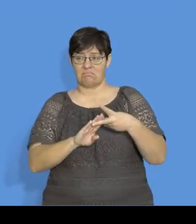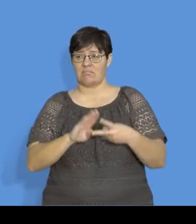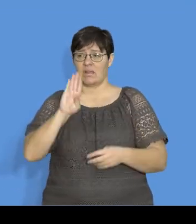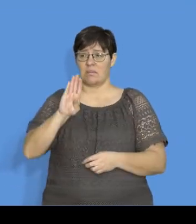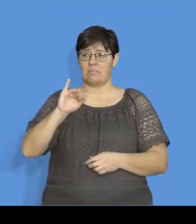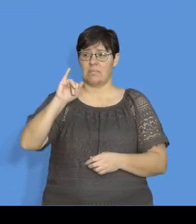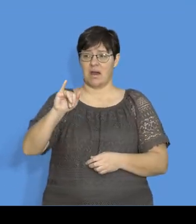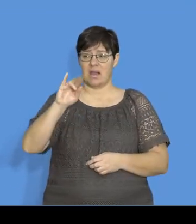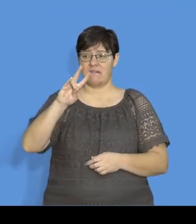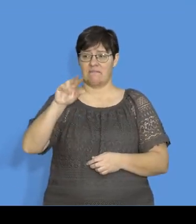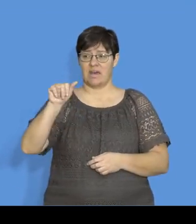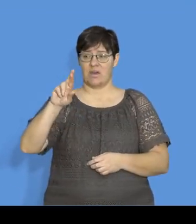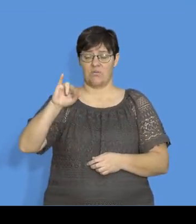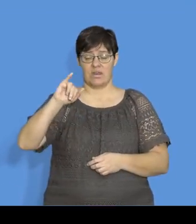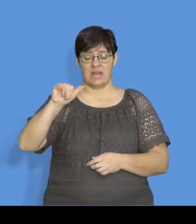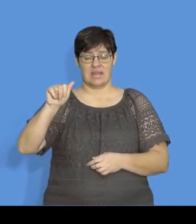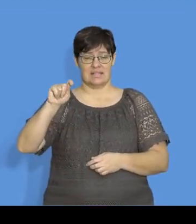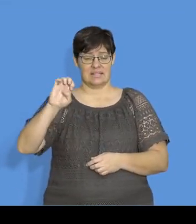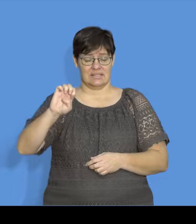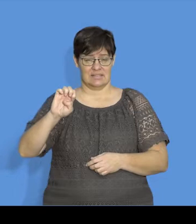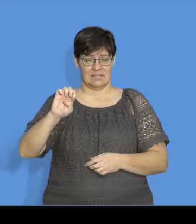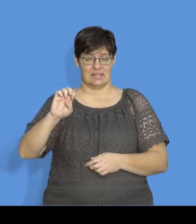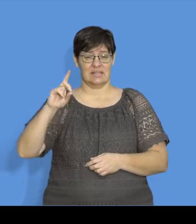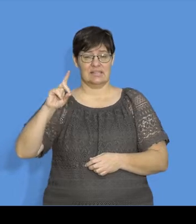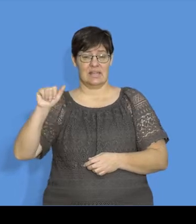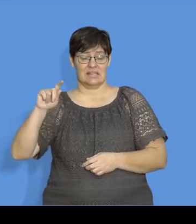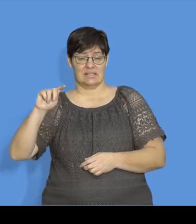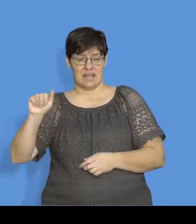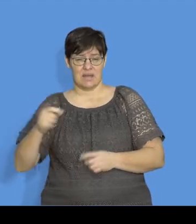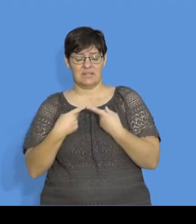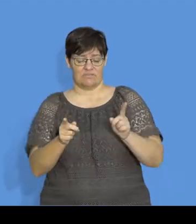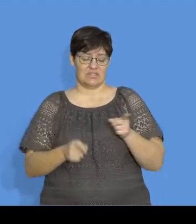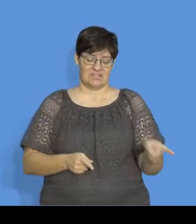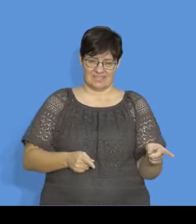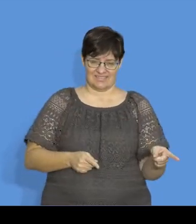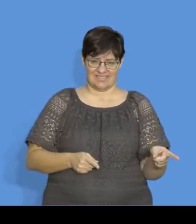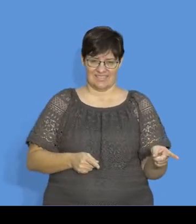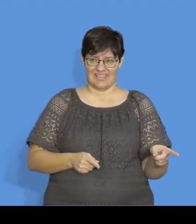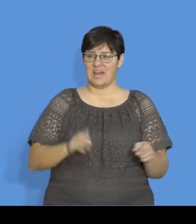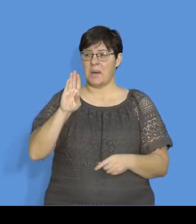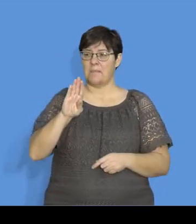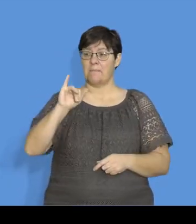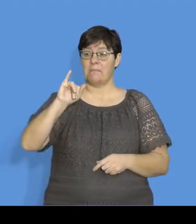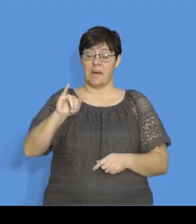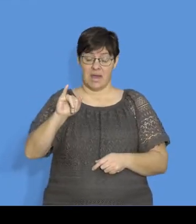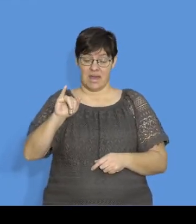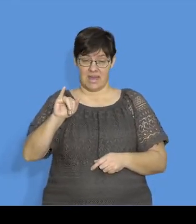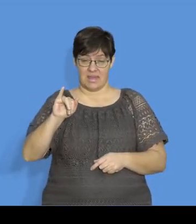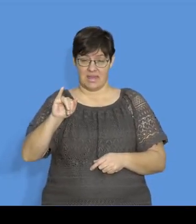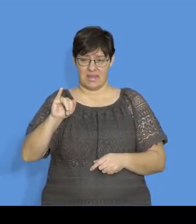bivariate data? So bivariate data will differ from our univariate data.